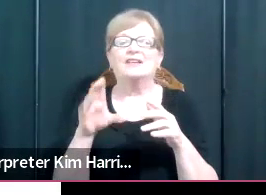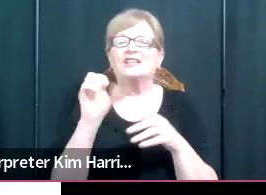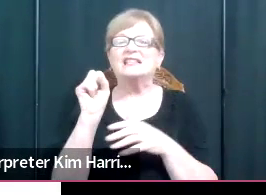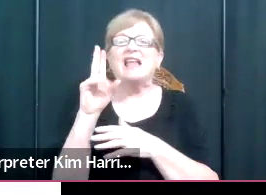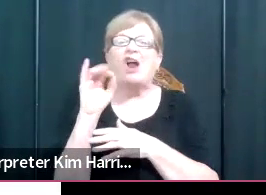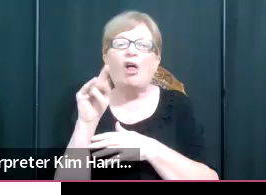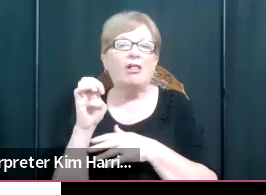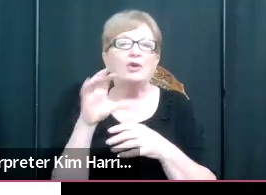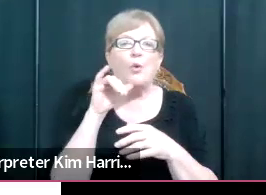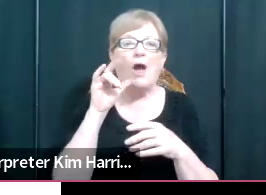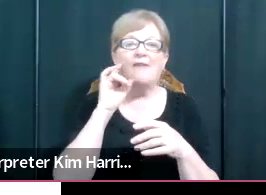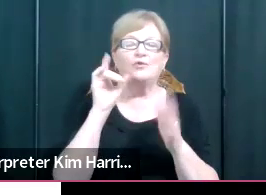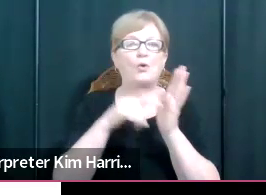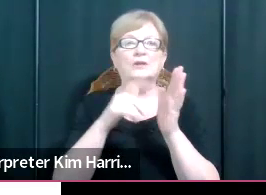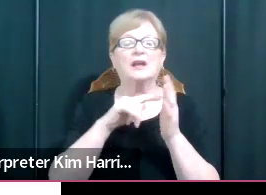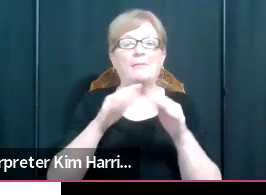have.